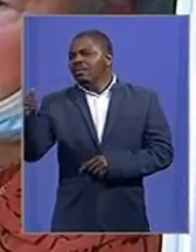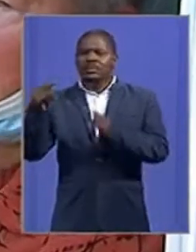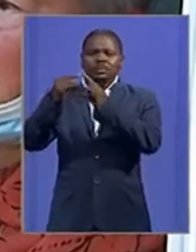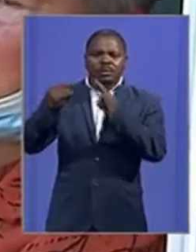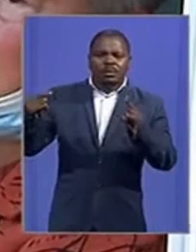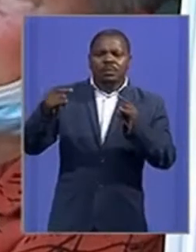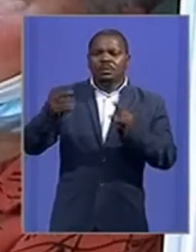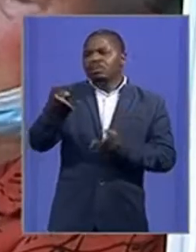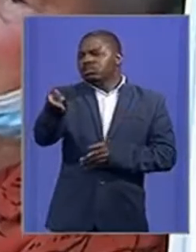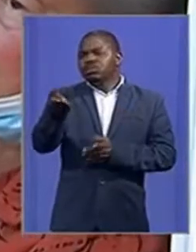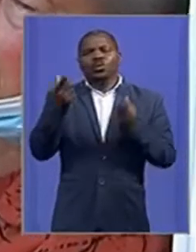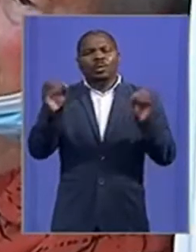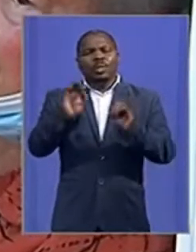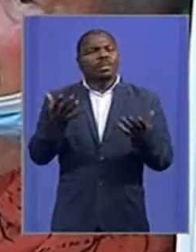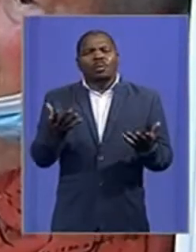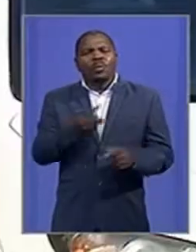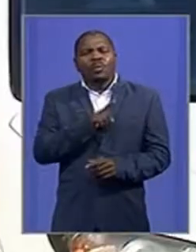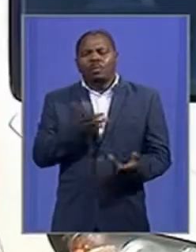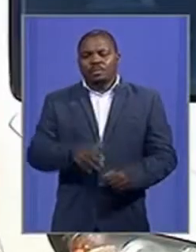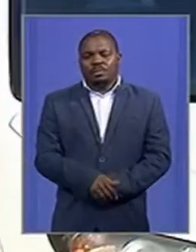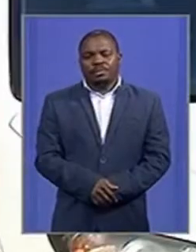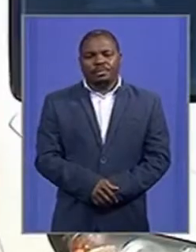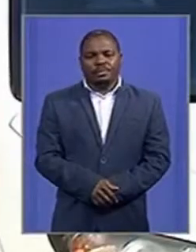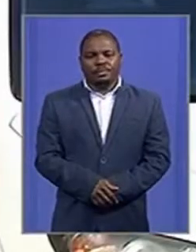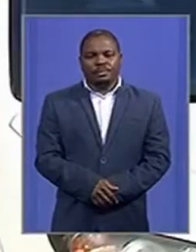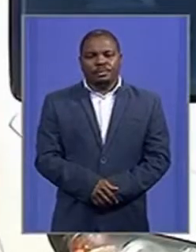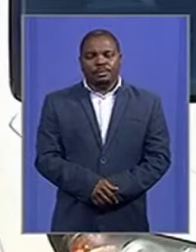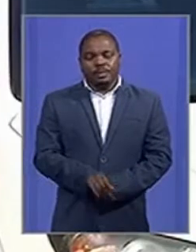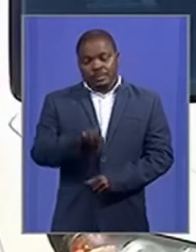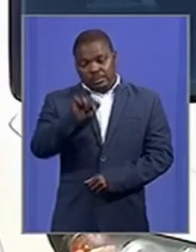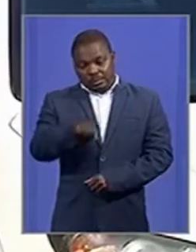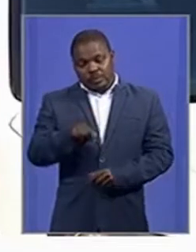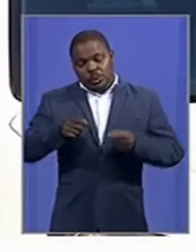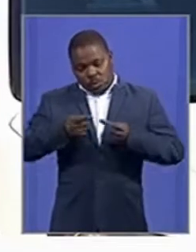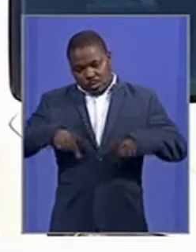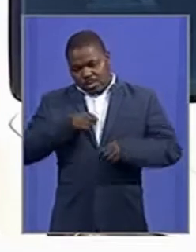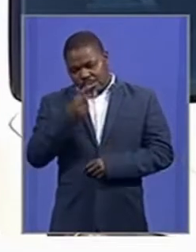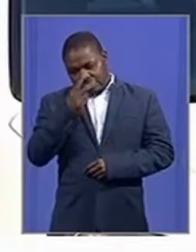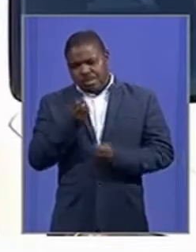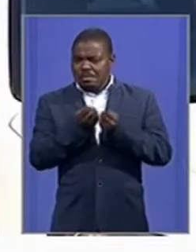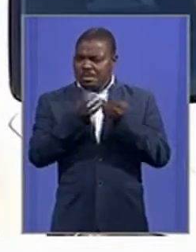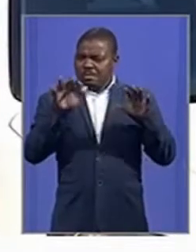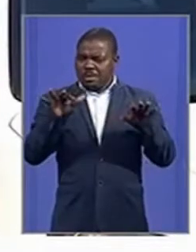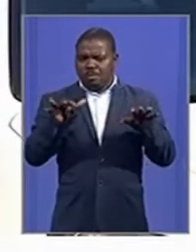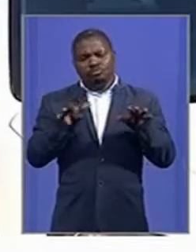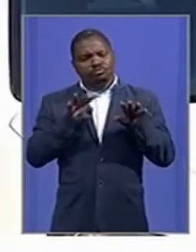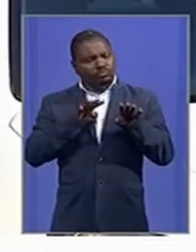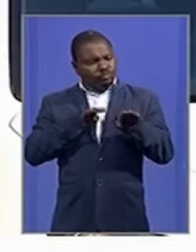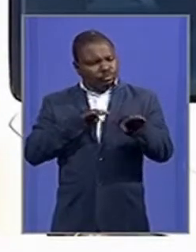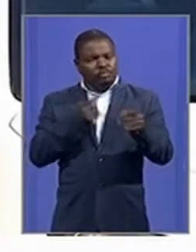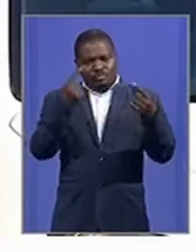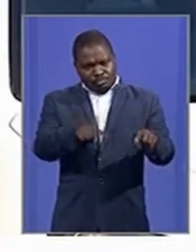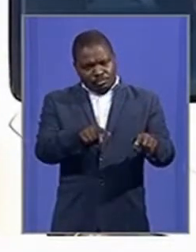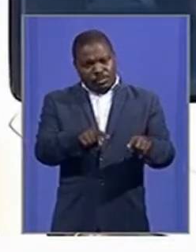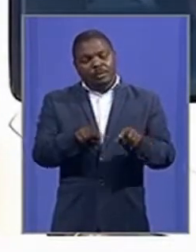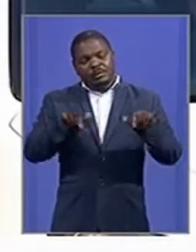tents standing here doing nothing? Even though we can see there's a lot of people coming, we are still having a little